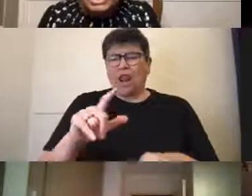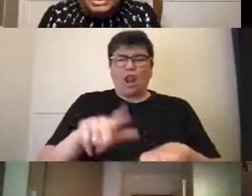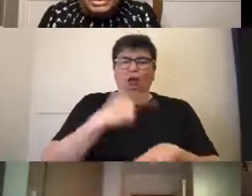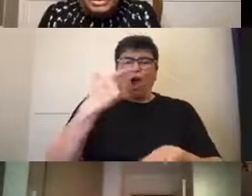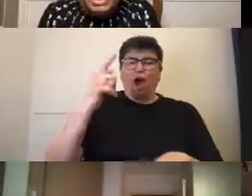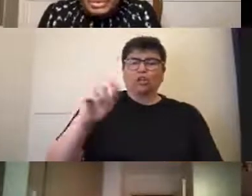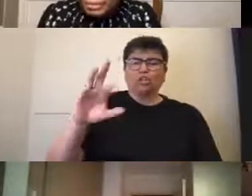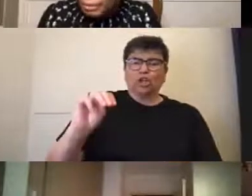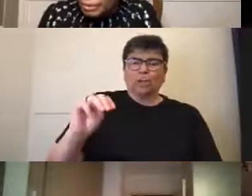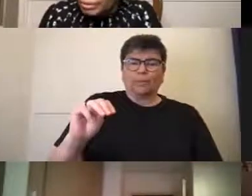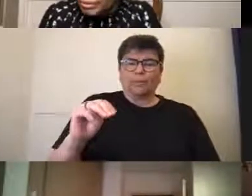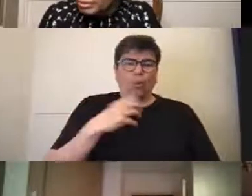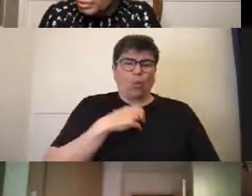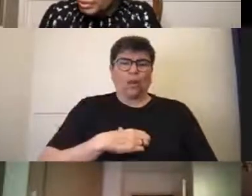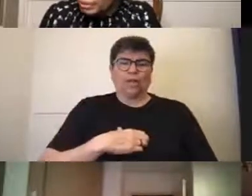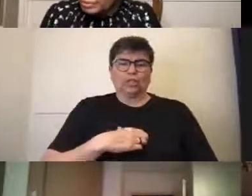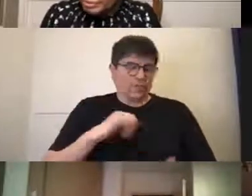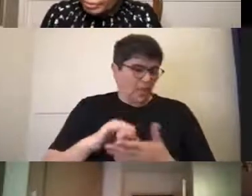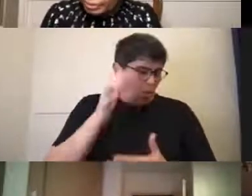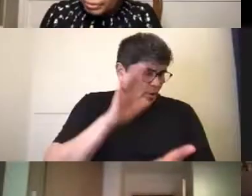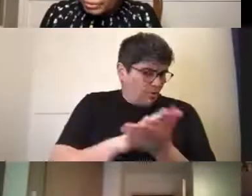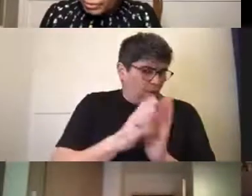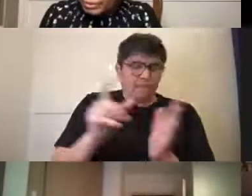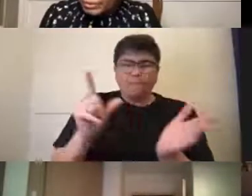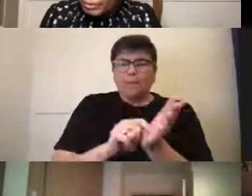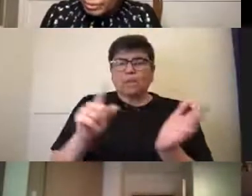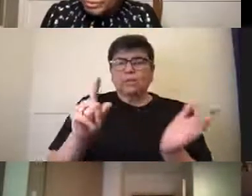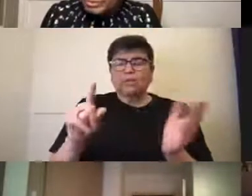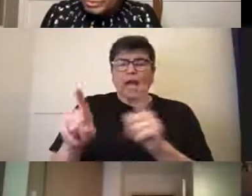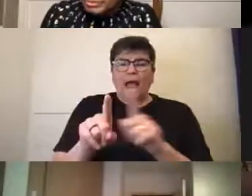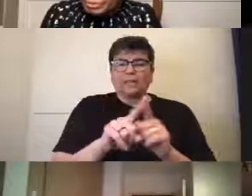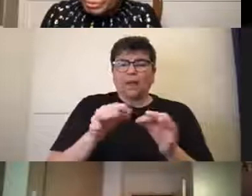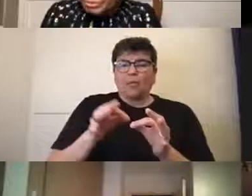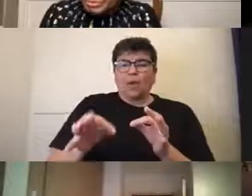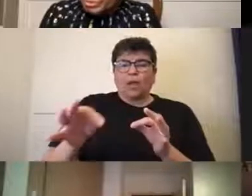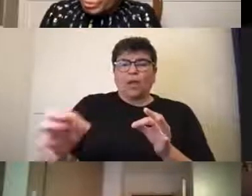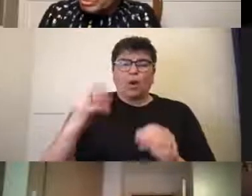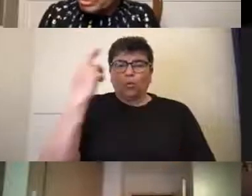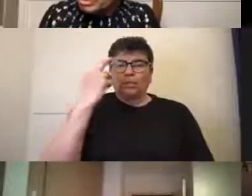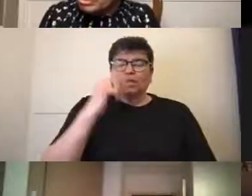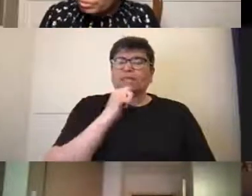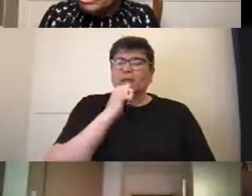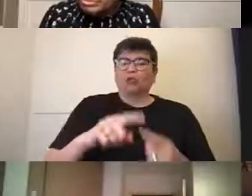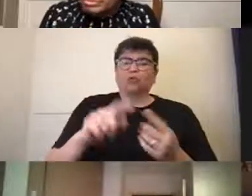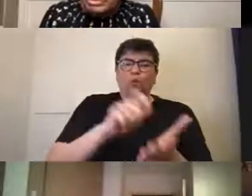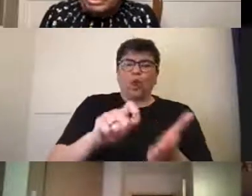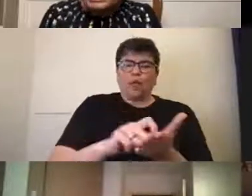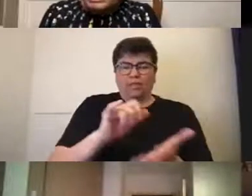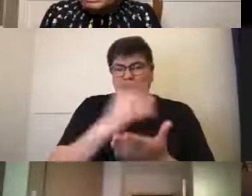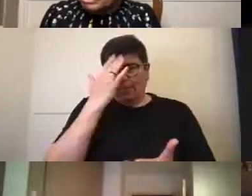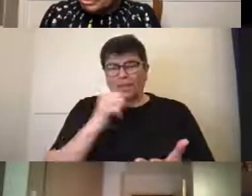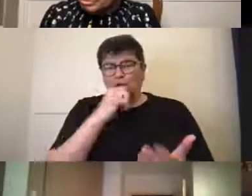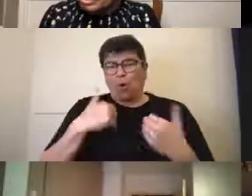long-term wish that it would get published as right. a procrastination or reason not to even write it is because right. I don't